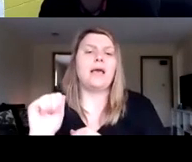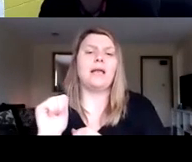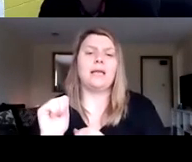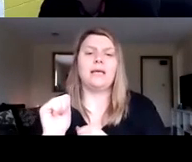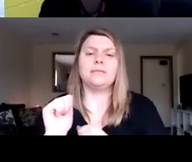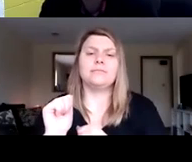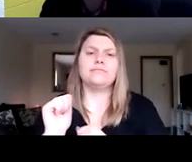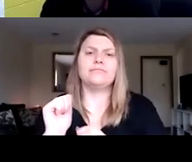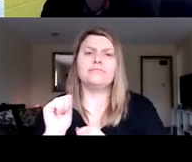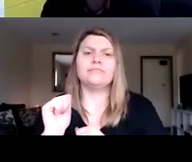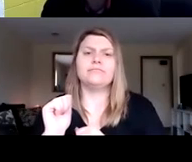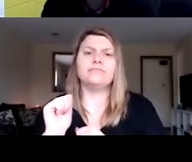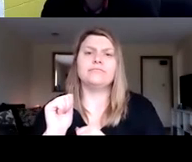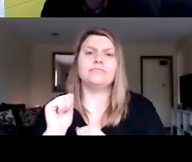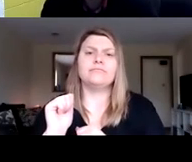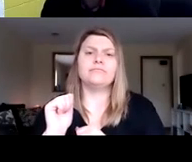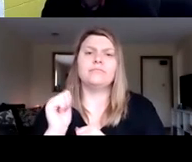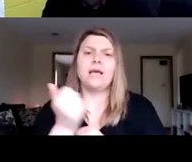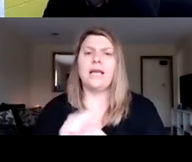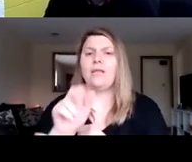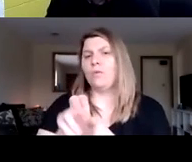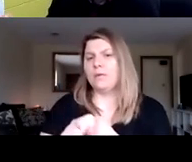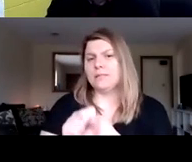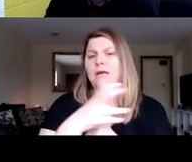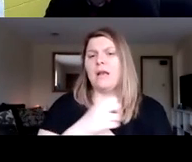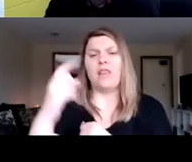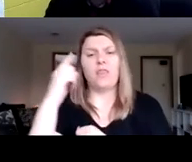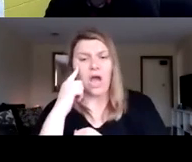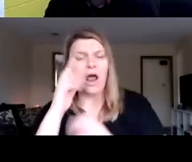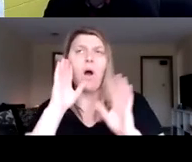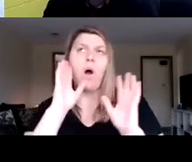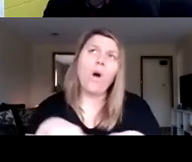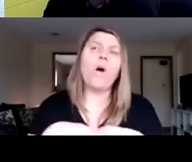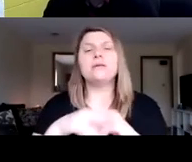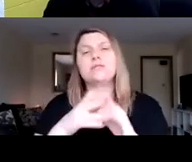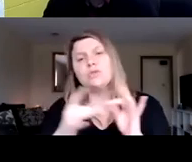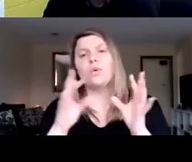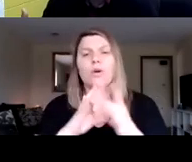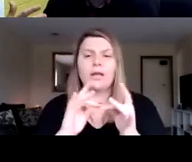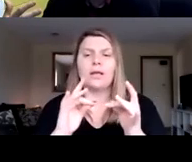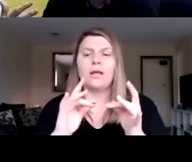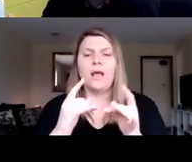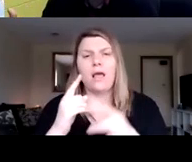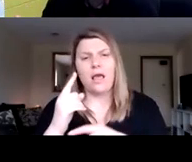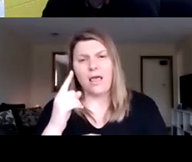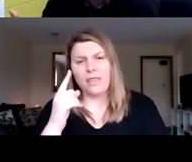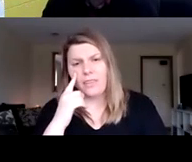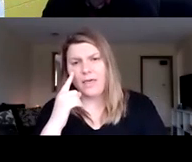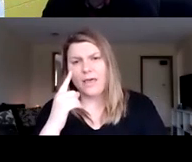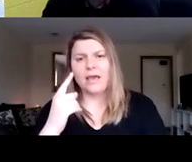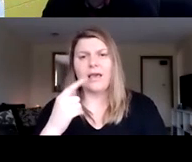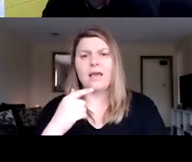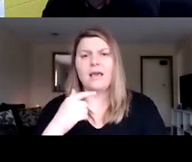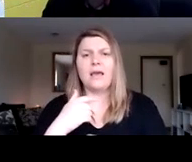arrival here in the US. And I thought I'll tell this story, which I think kind of shaped my real interest